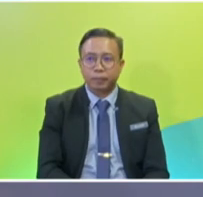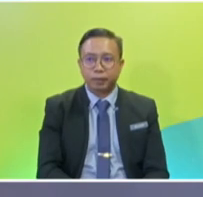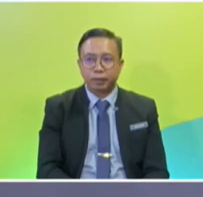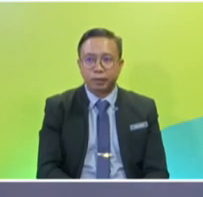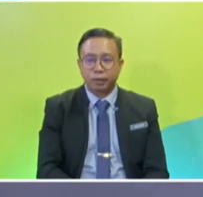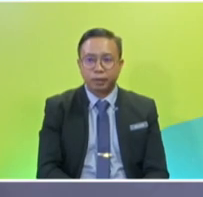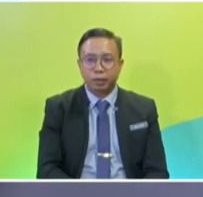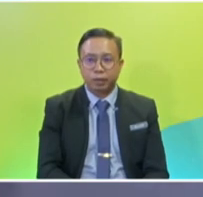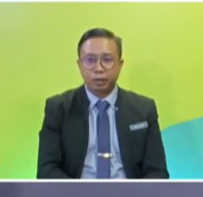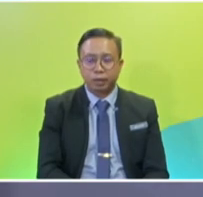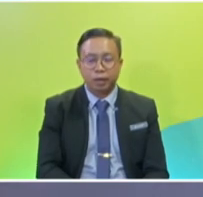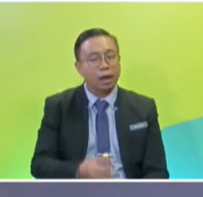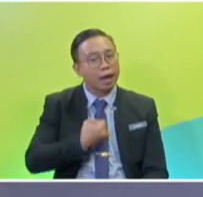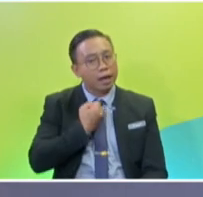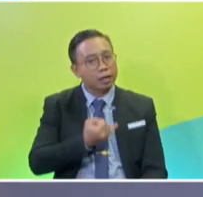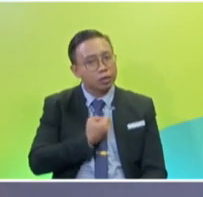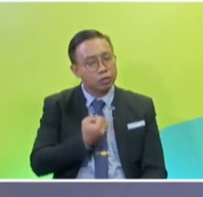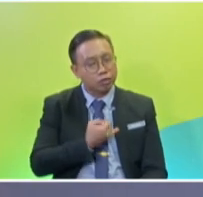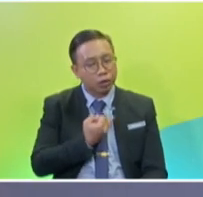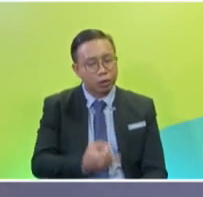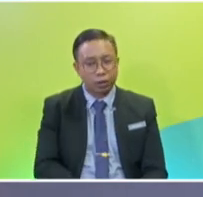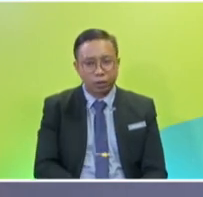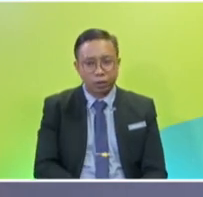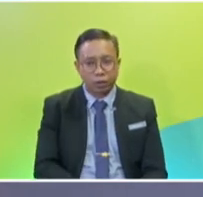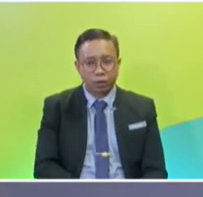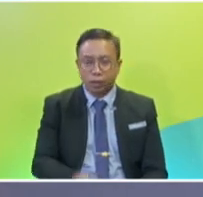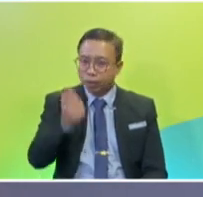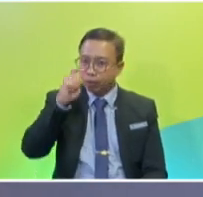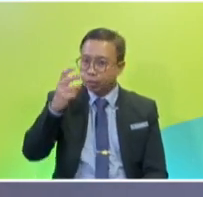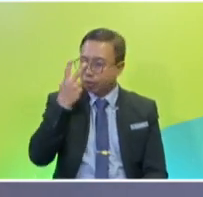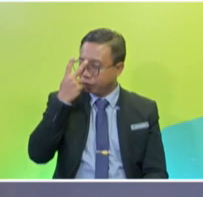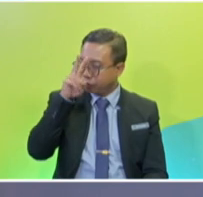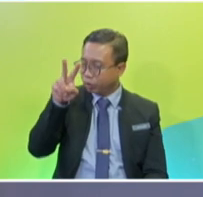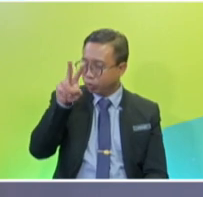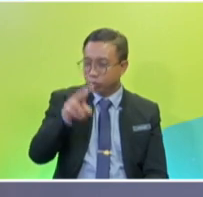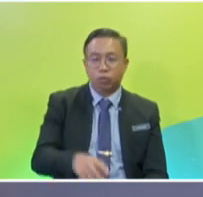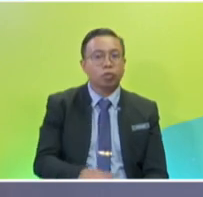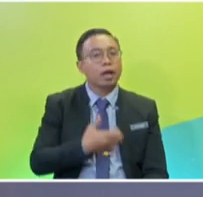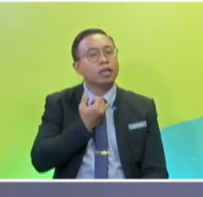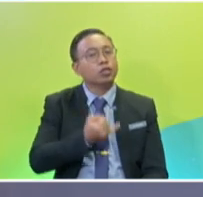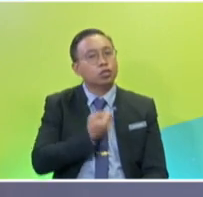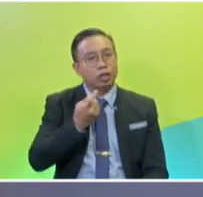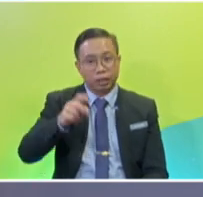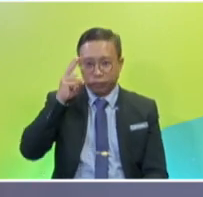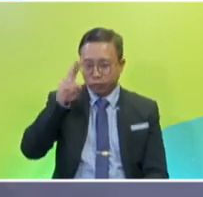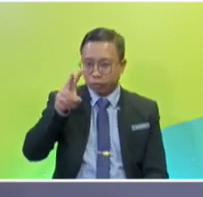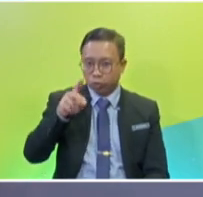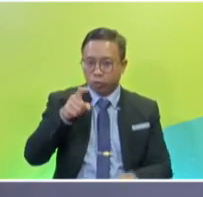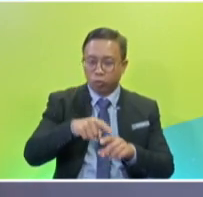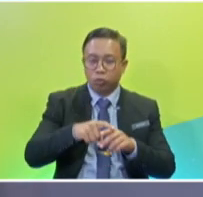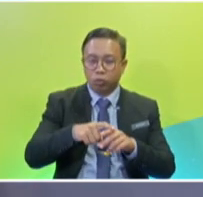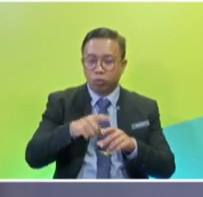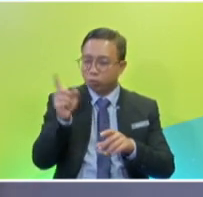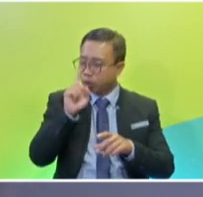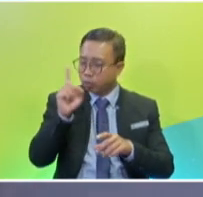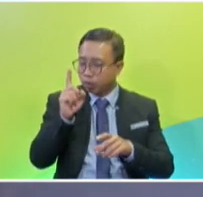view. Good job. Enjoy the view. You will definitely enjoy the view to wherever you